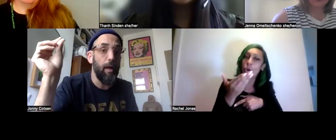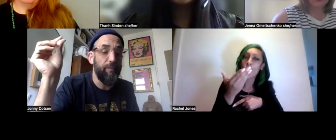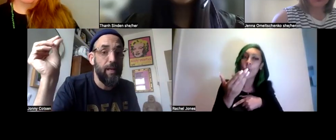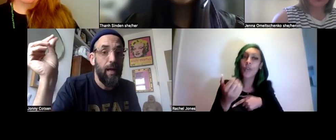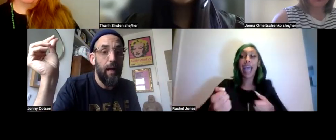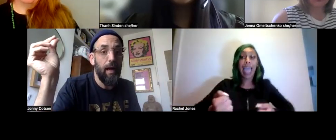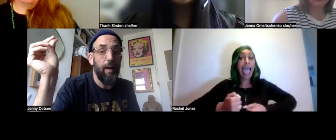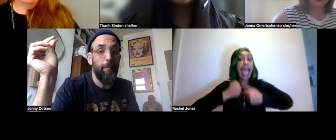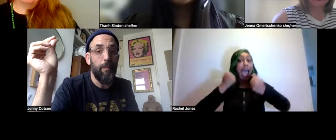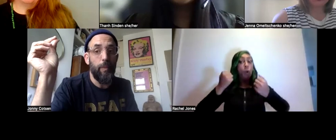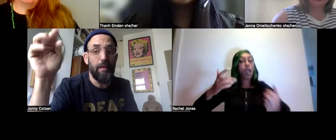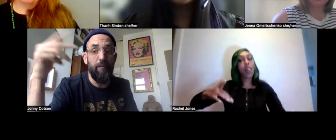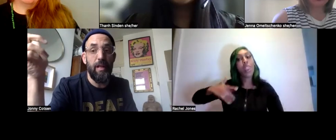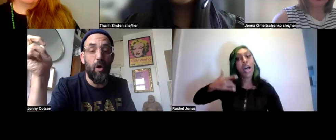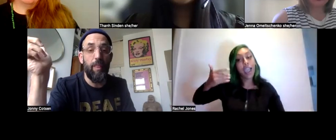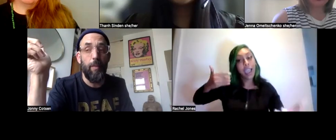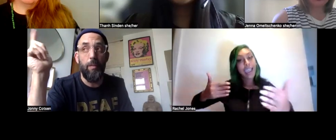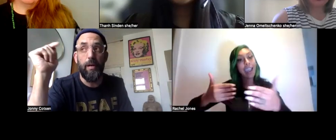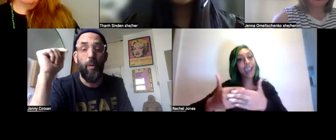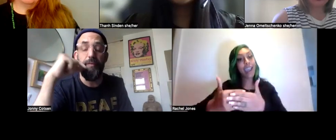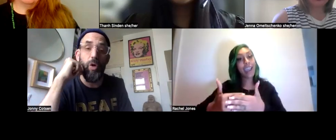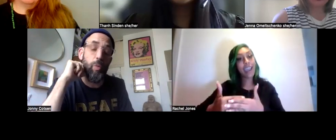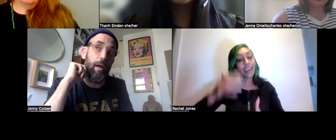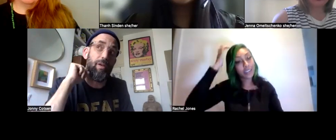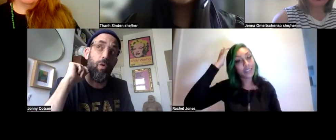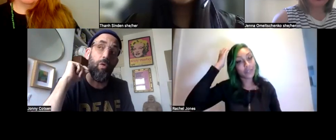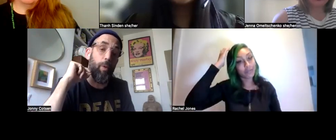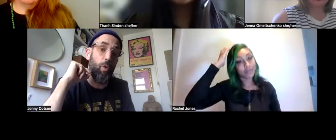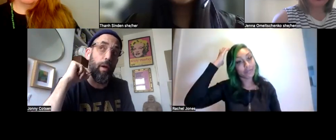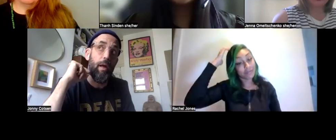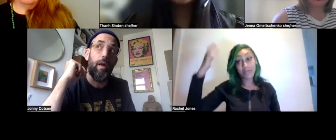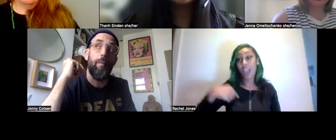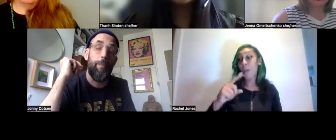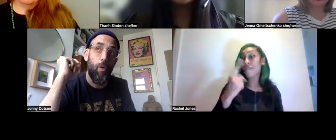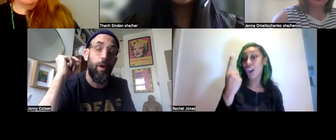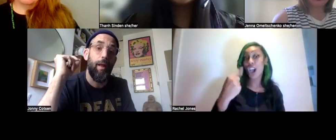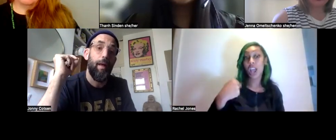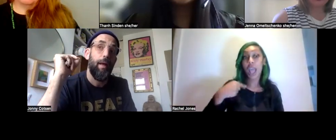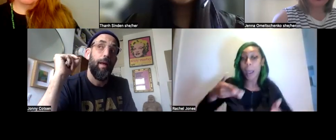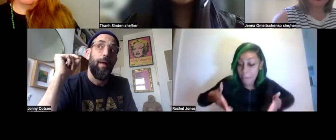Our Lives, it is currently on in the moment. I was the first one, and called